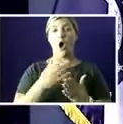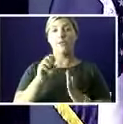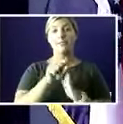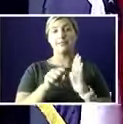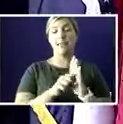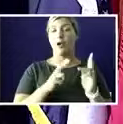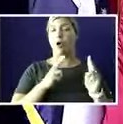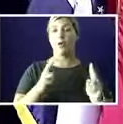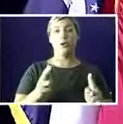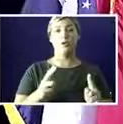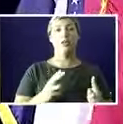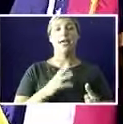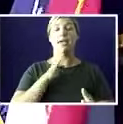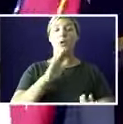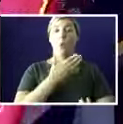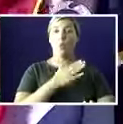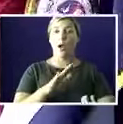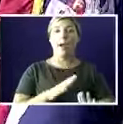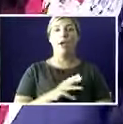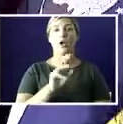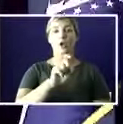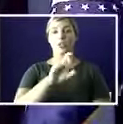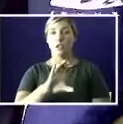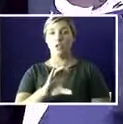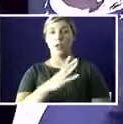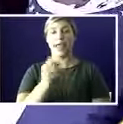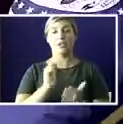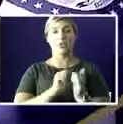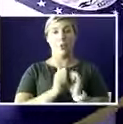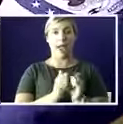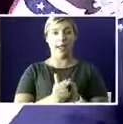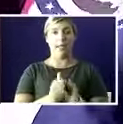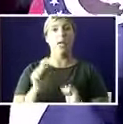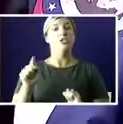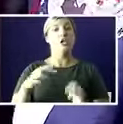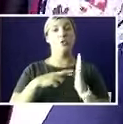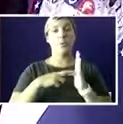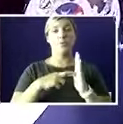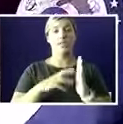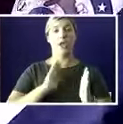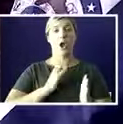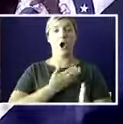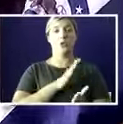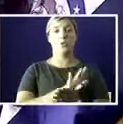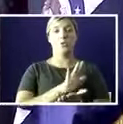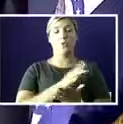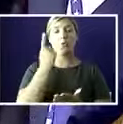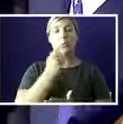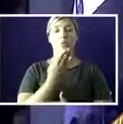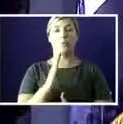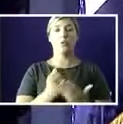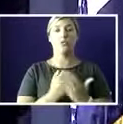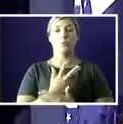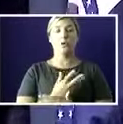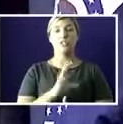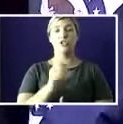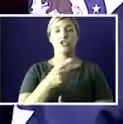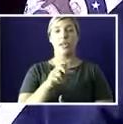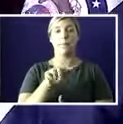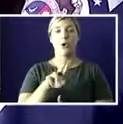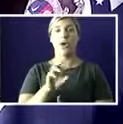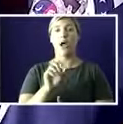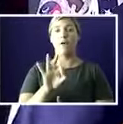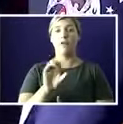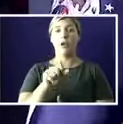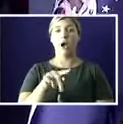choir, cross country, and track. Lauren represented our school on the Blue Springs Chamber of Commerce Leadership Development Team. Lauren